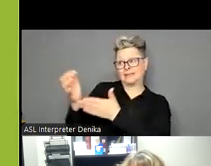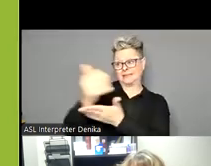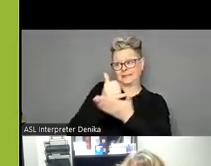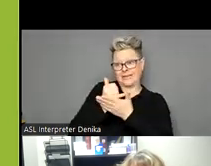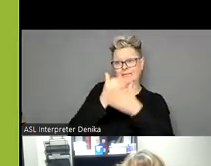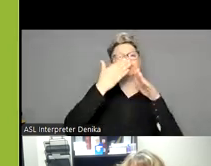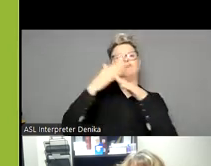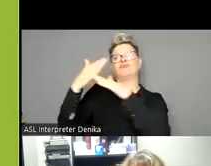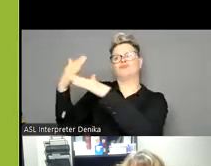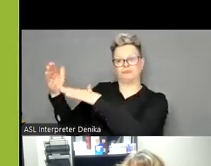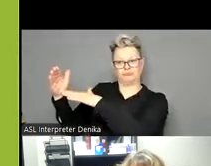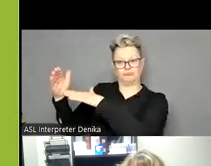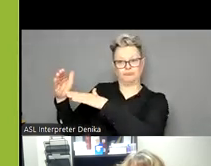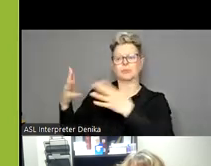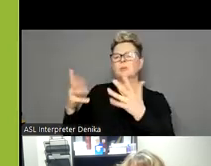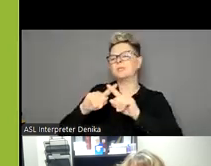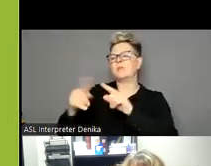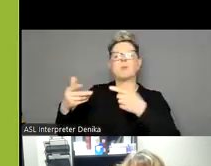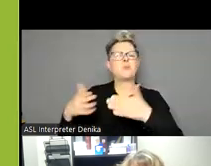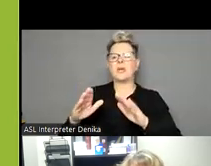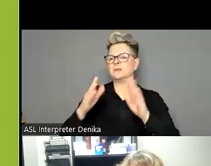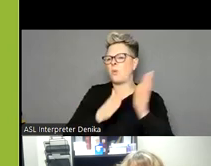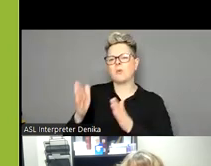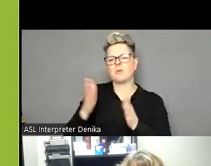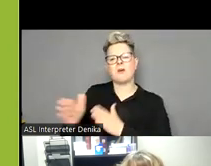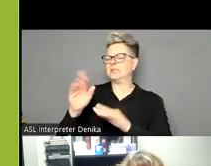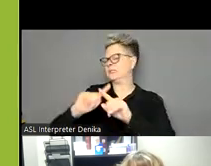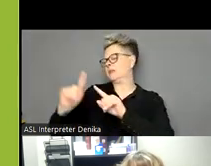it. There's lots of options.